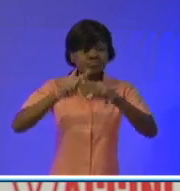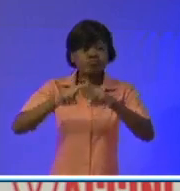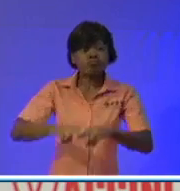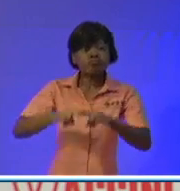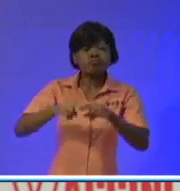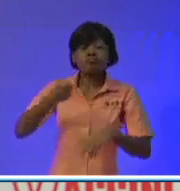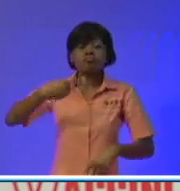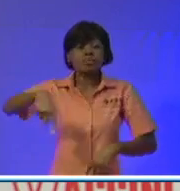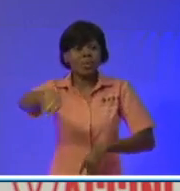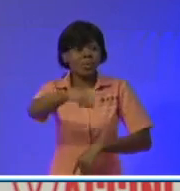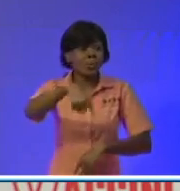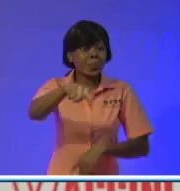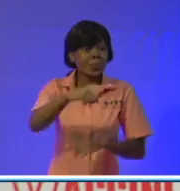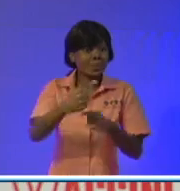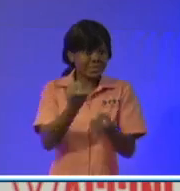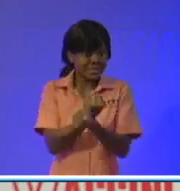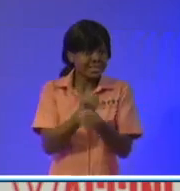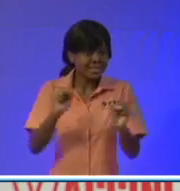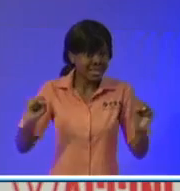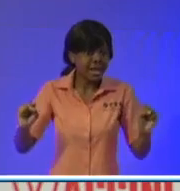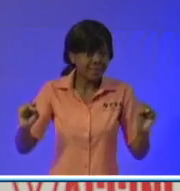safety.